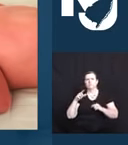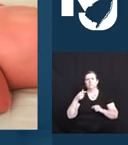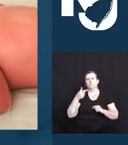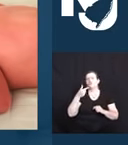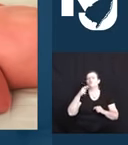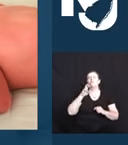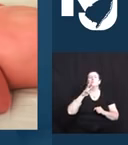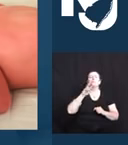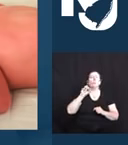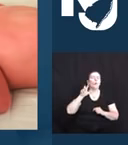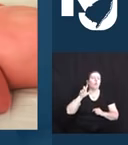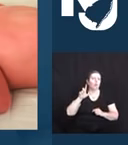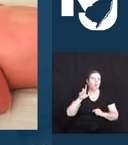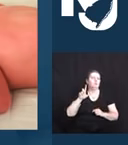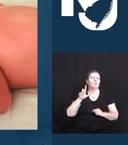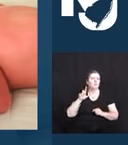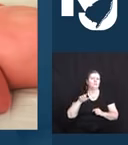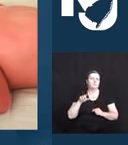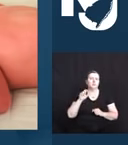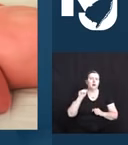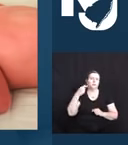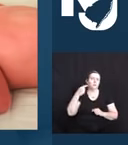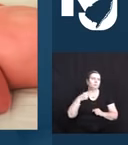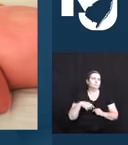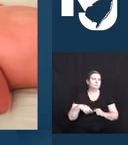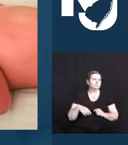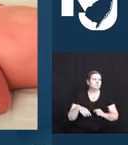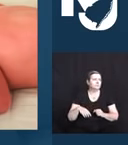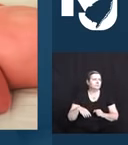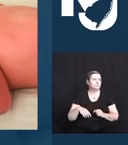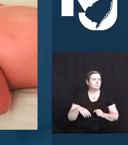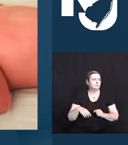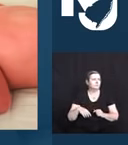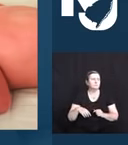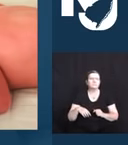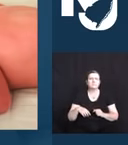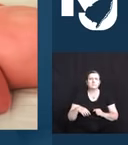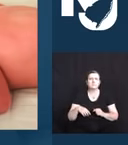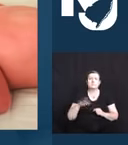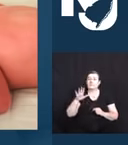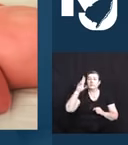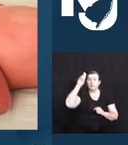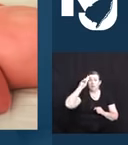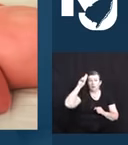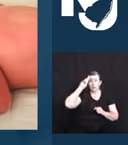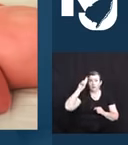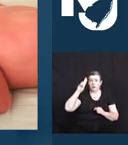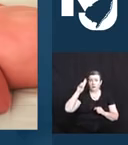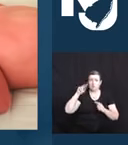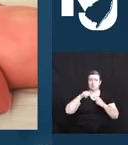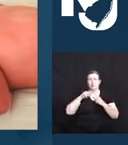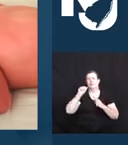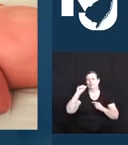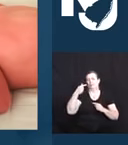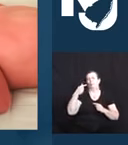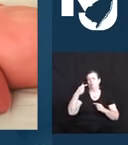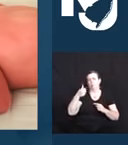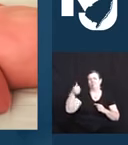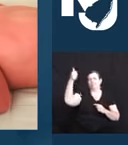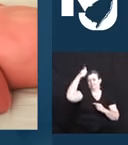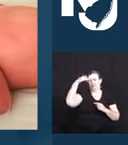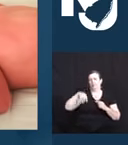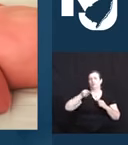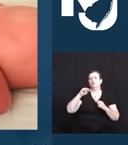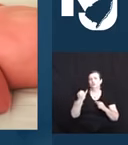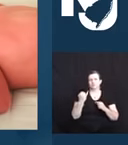Dr. Balpreet Grewal-Verk, and by the way, uncle of Attorney General Gurbir Grewal. Following a car crash in